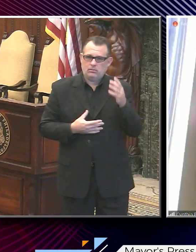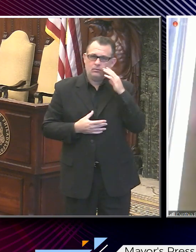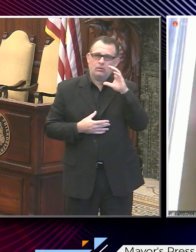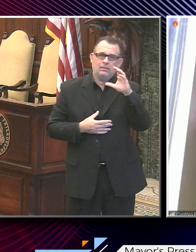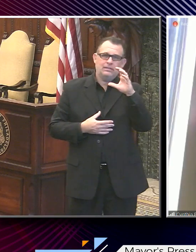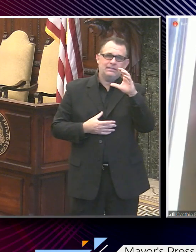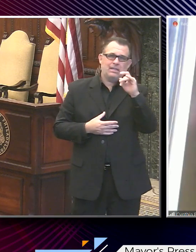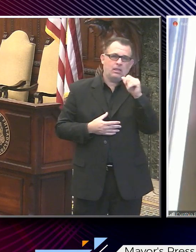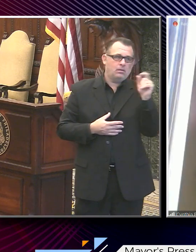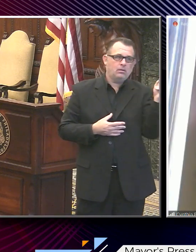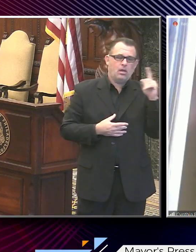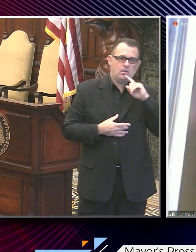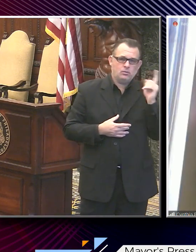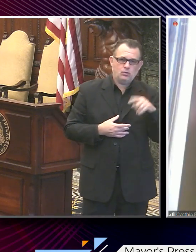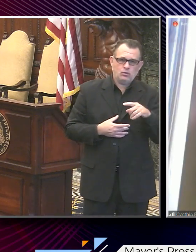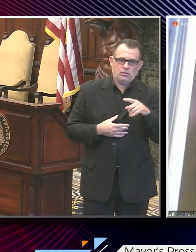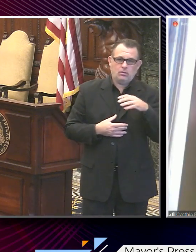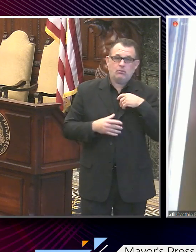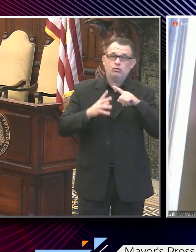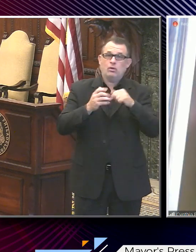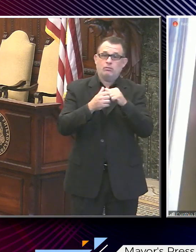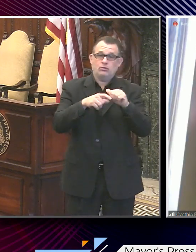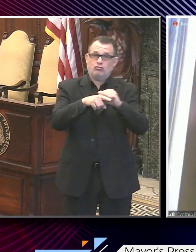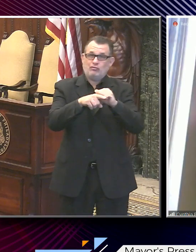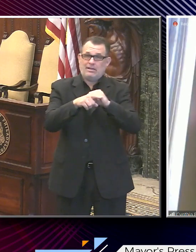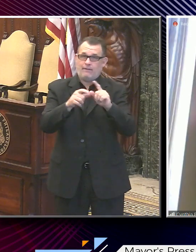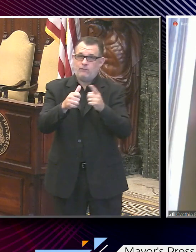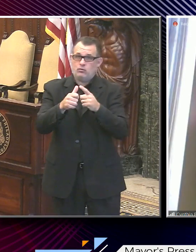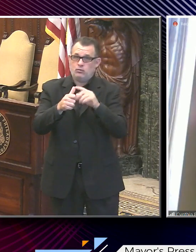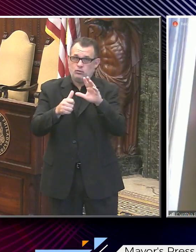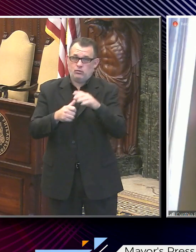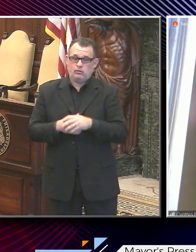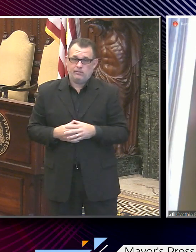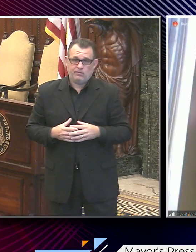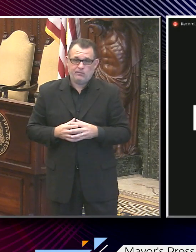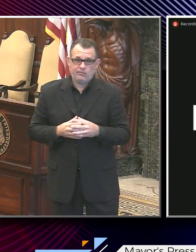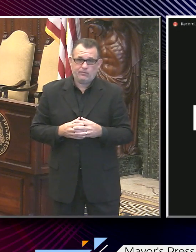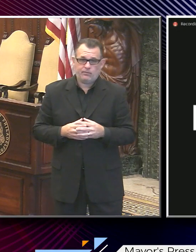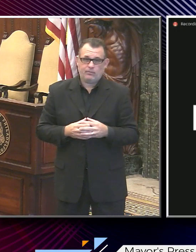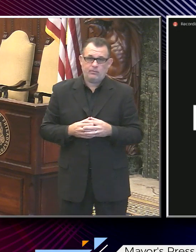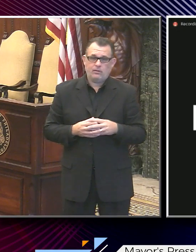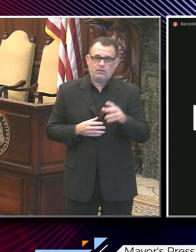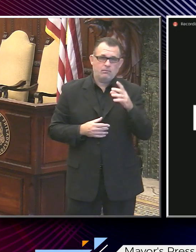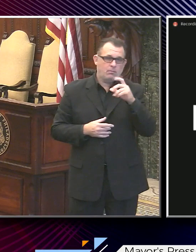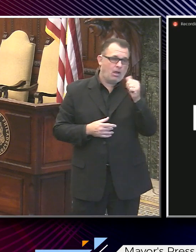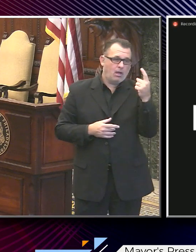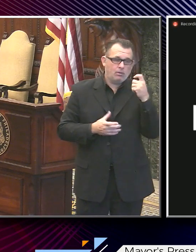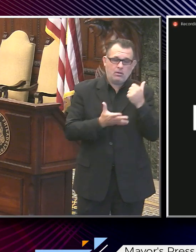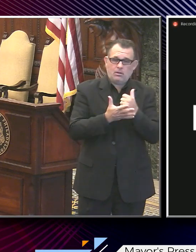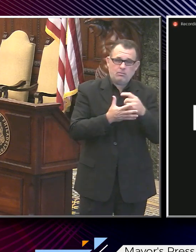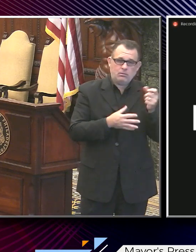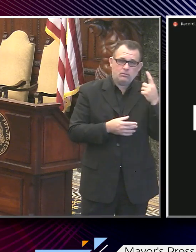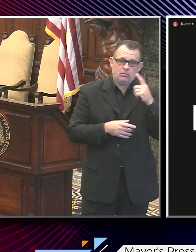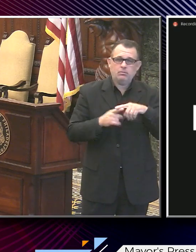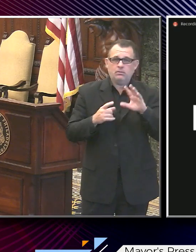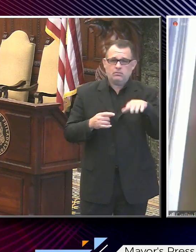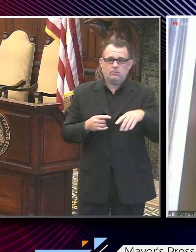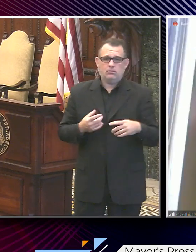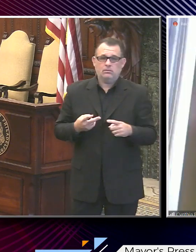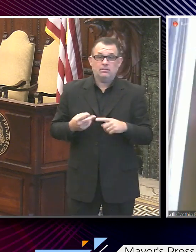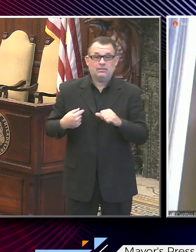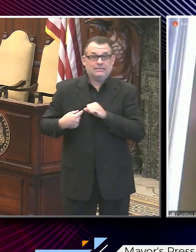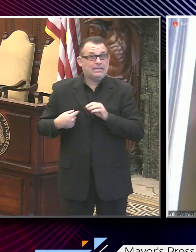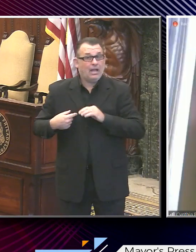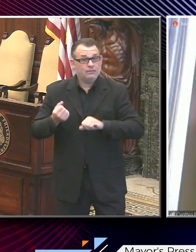unpack there. So I'll start with the training first, and you might have to refresh my memory on the other questions. But the staffing is going to be